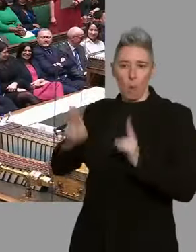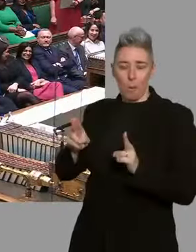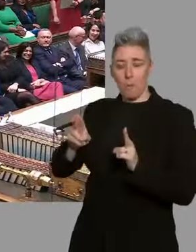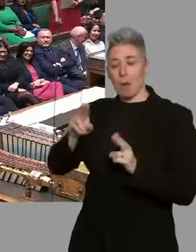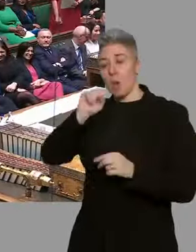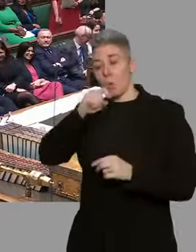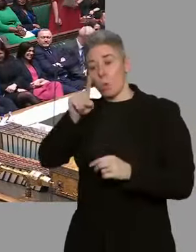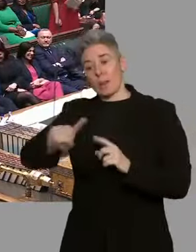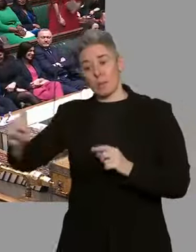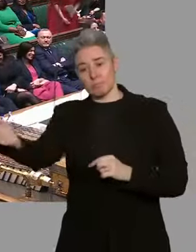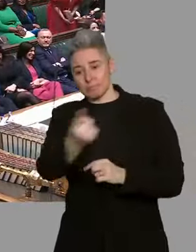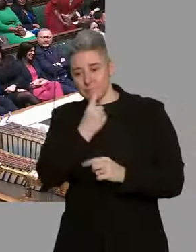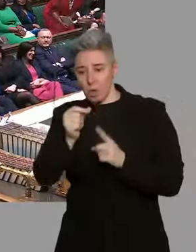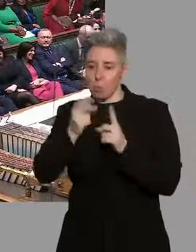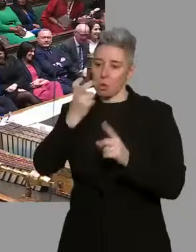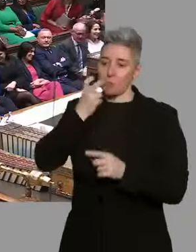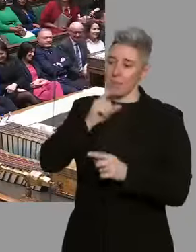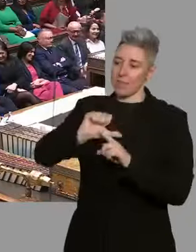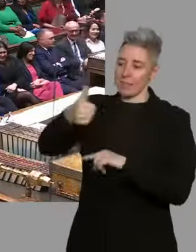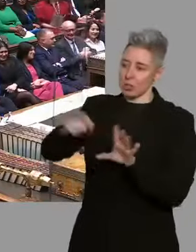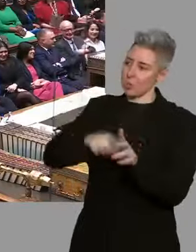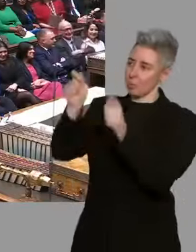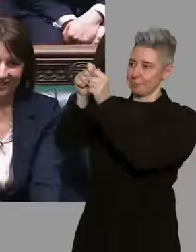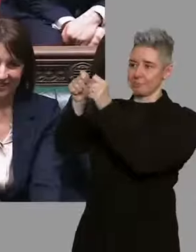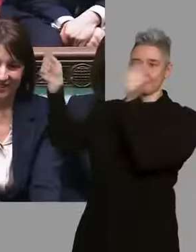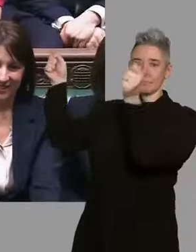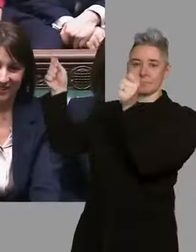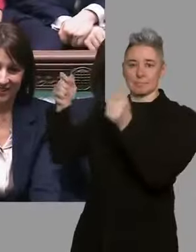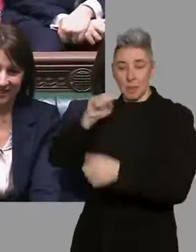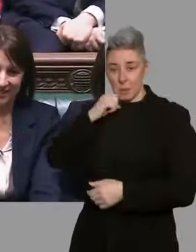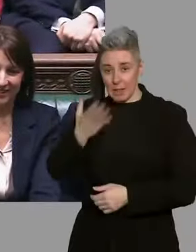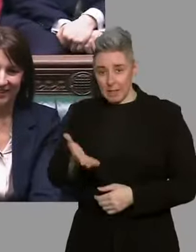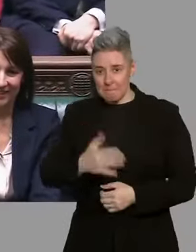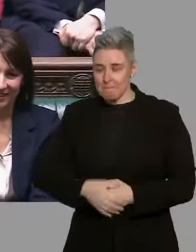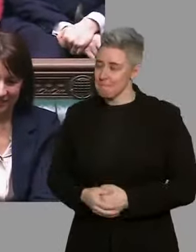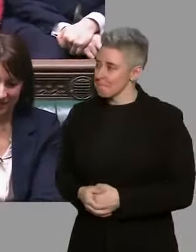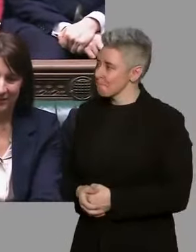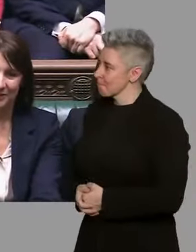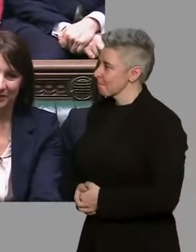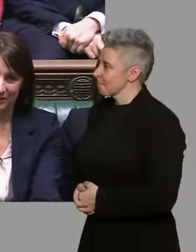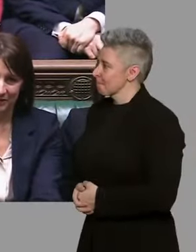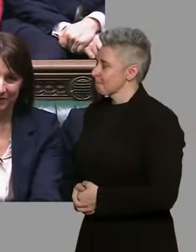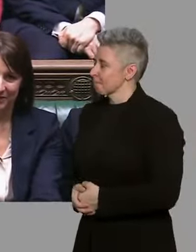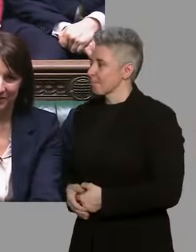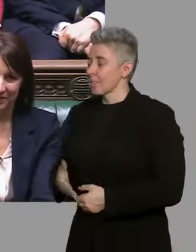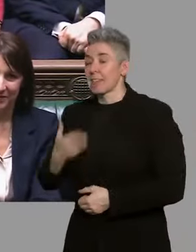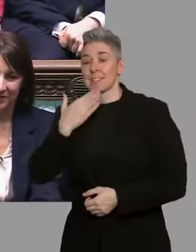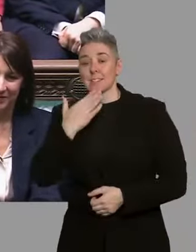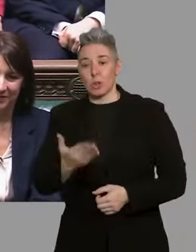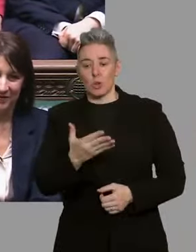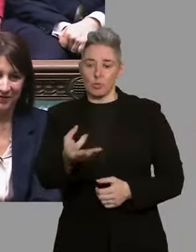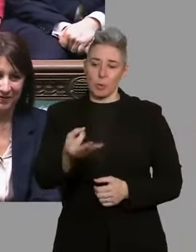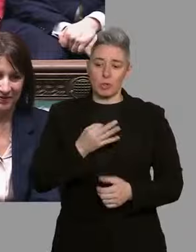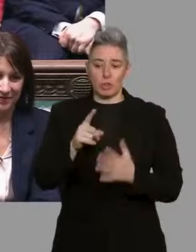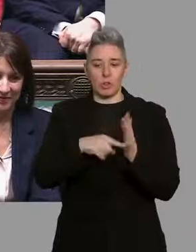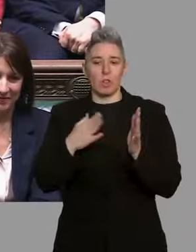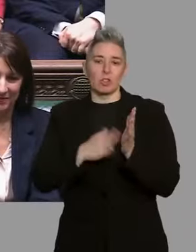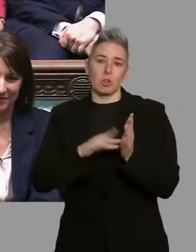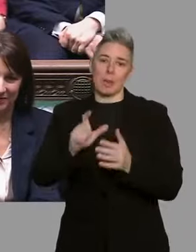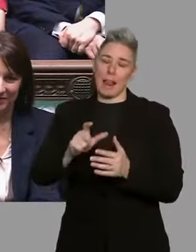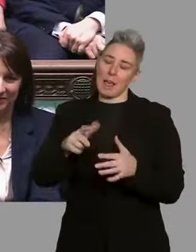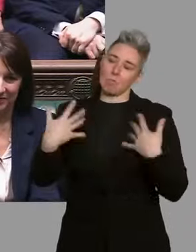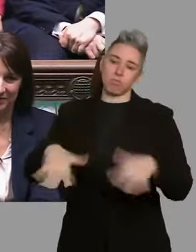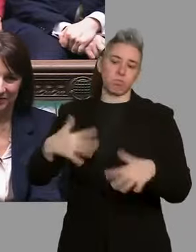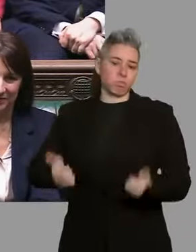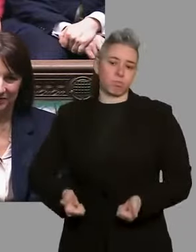Well, I thank her for her question. Jim Callaghan was a giant of the Labour movement and a great public servant.